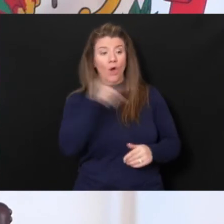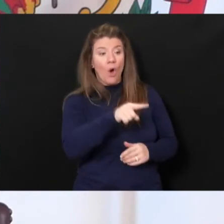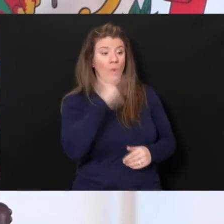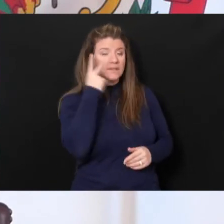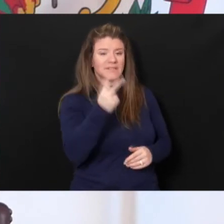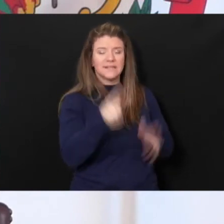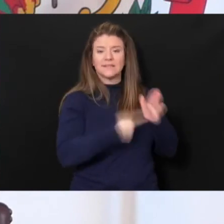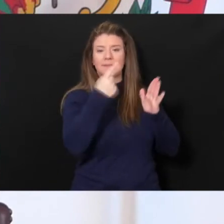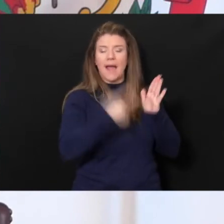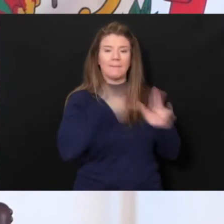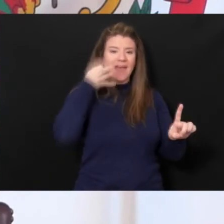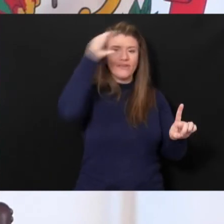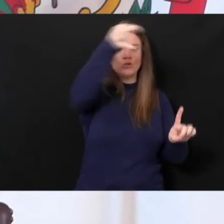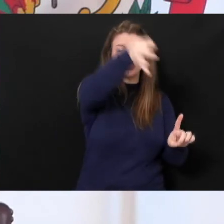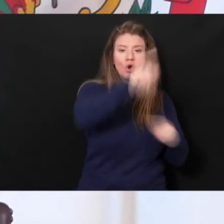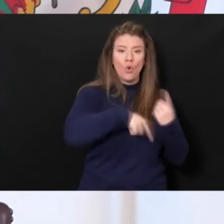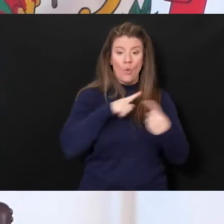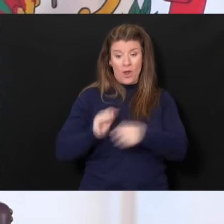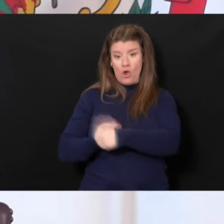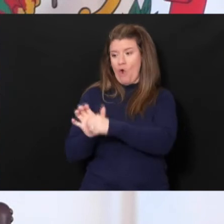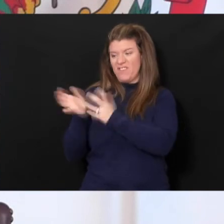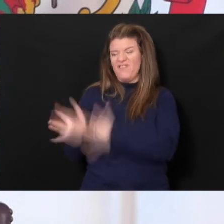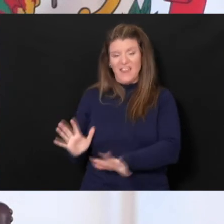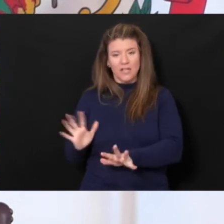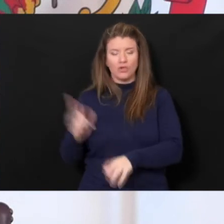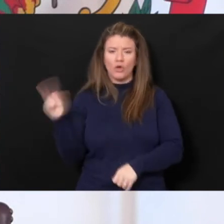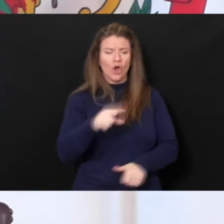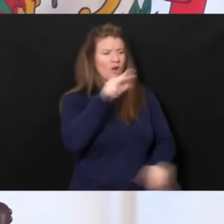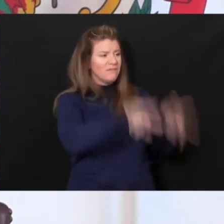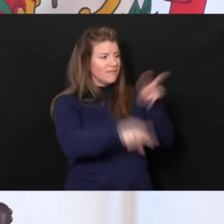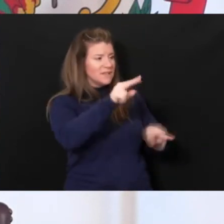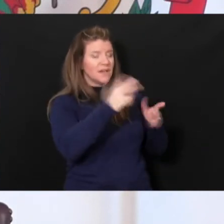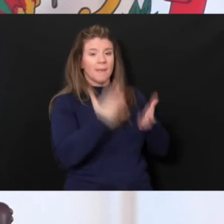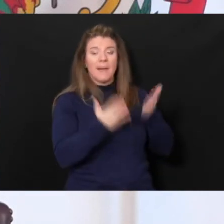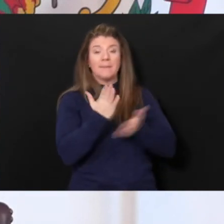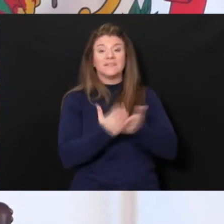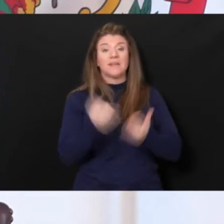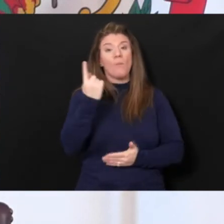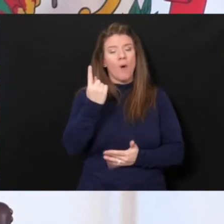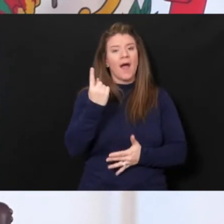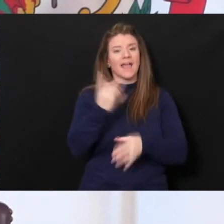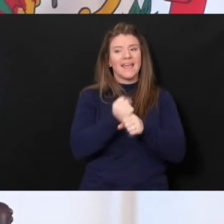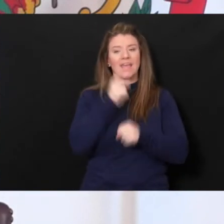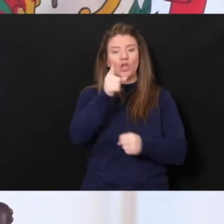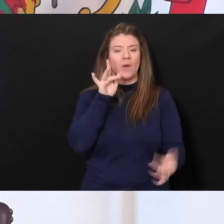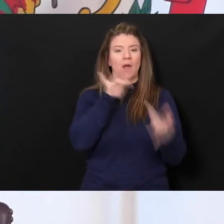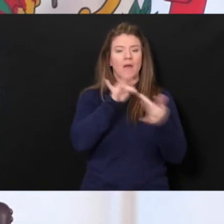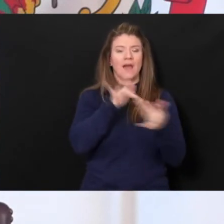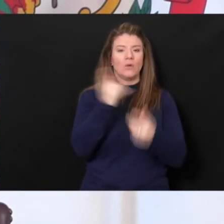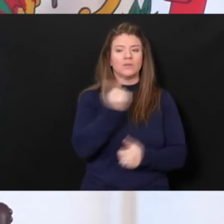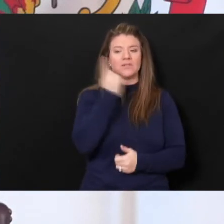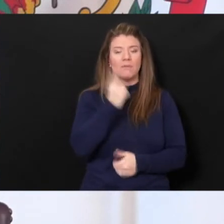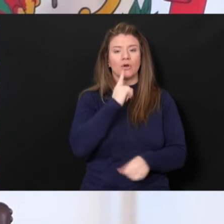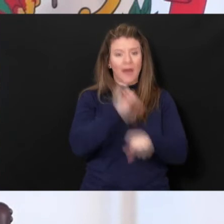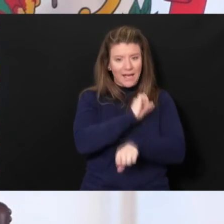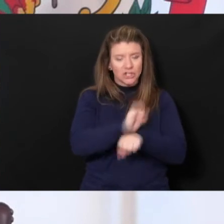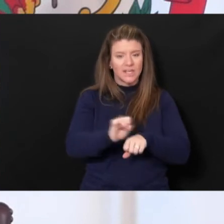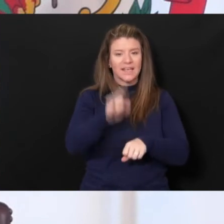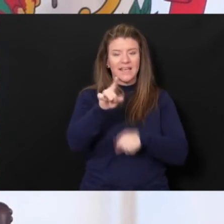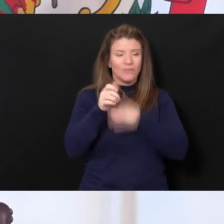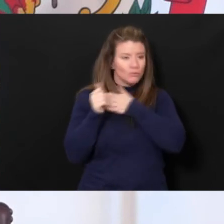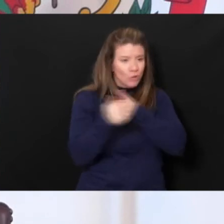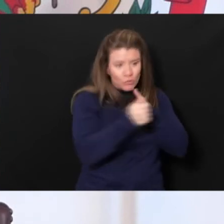some point in time in the future when COVID leaves us and everything, and maybe somebody could get you, in contact with somebody that could actually take you into